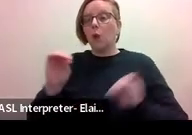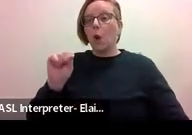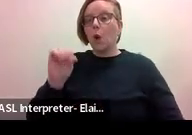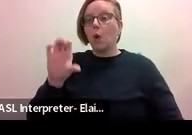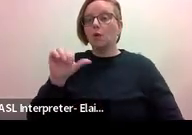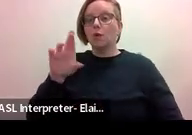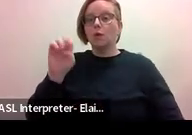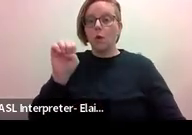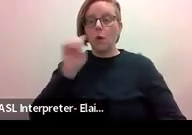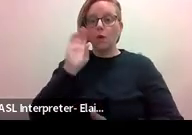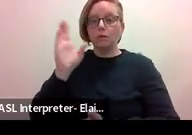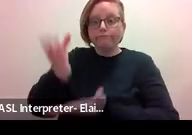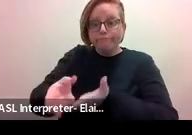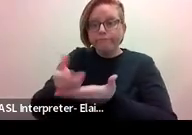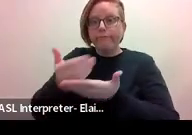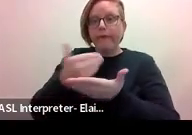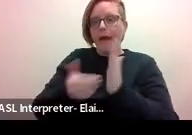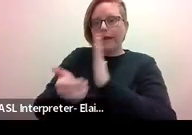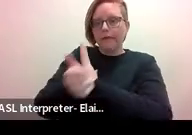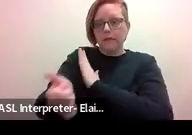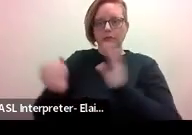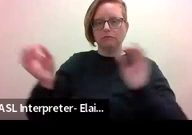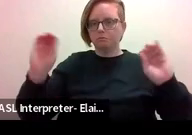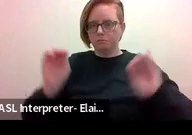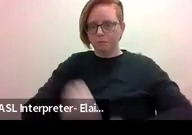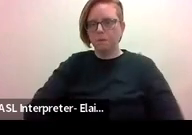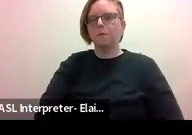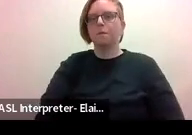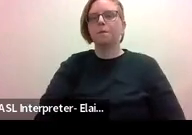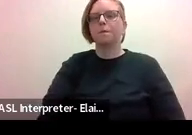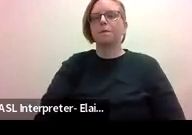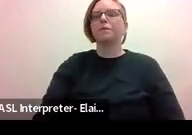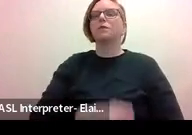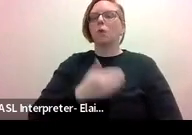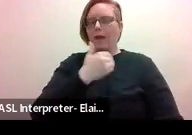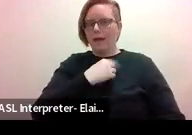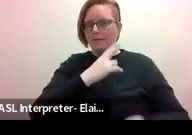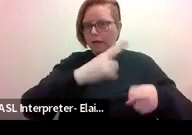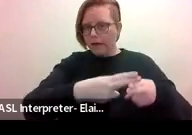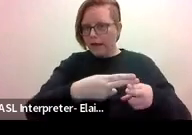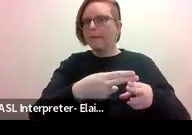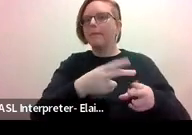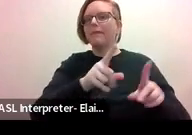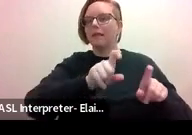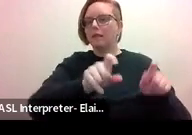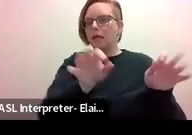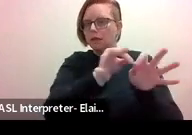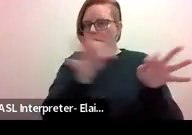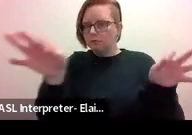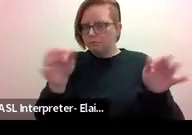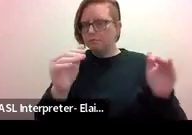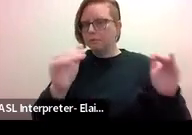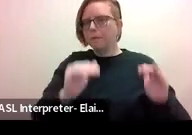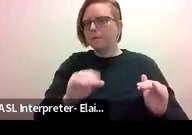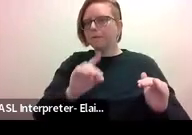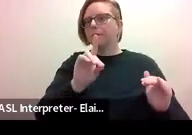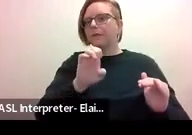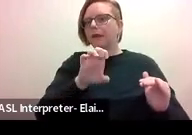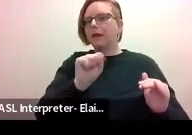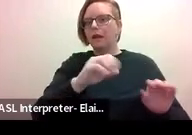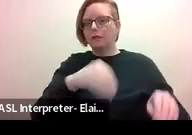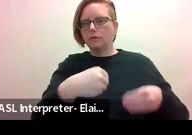all right, instead there's that, the name of the test written out, so we know what that is, dates that it was